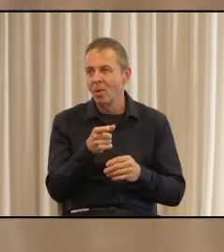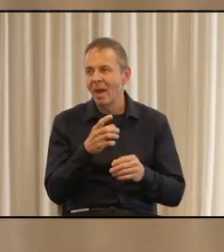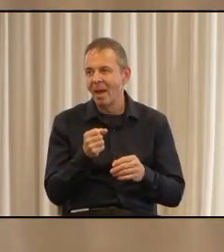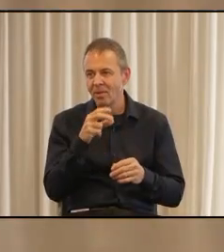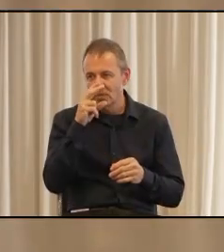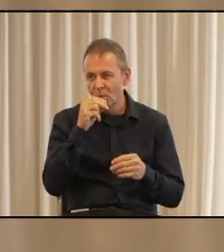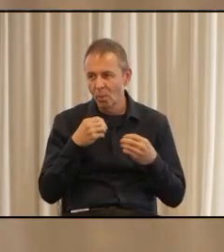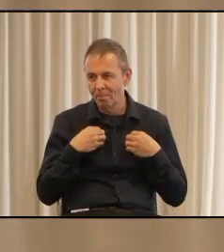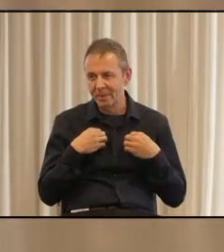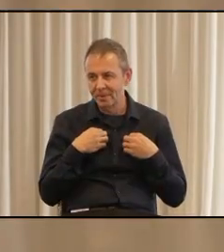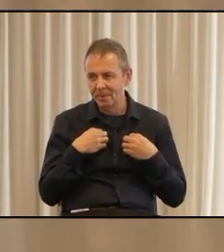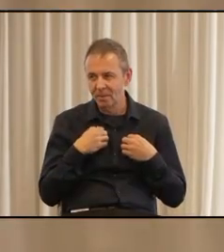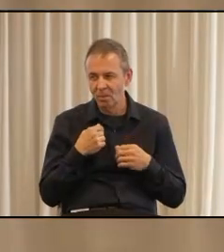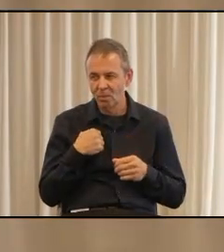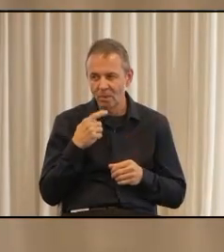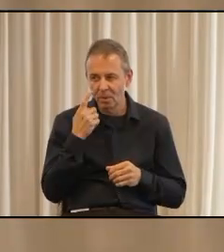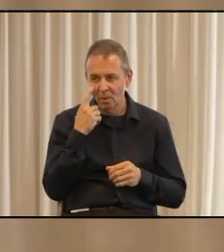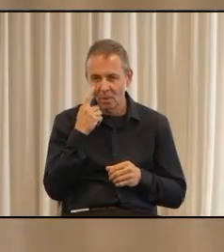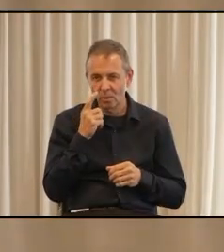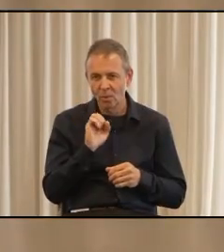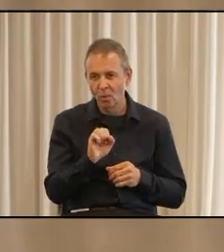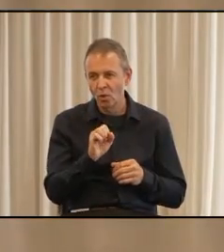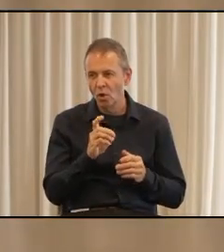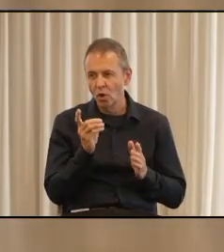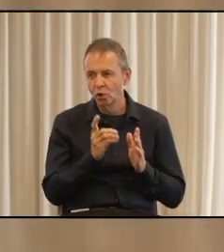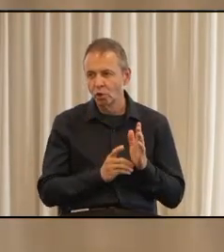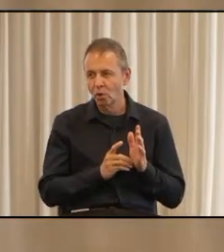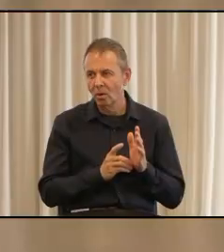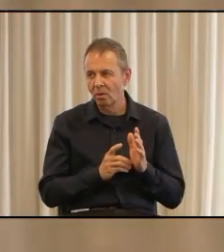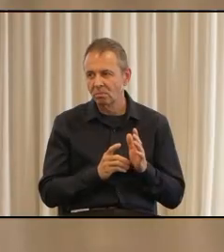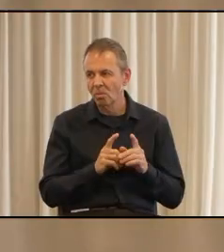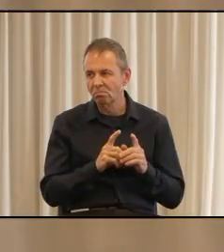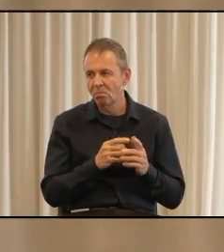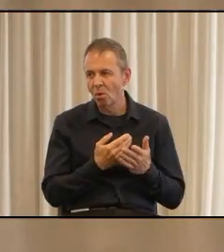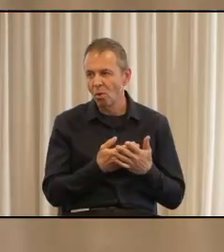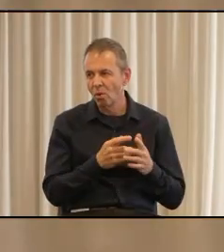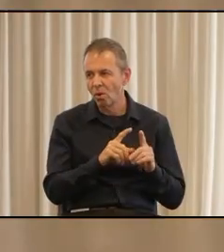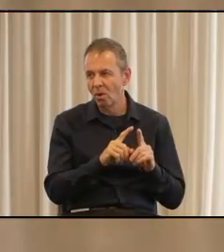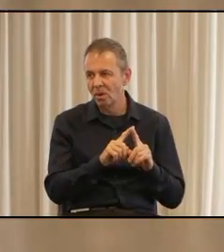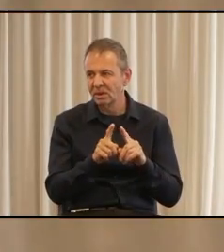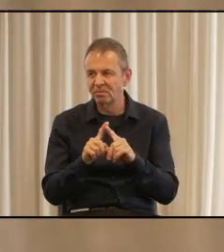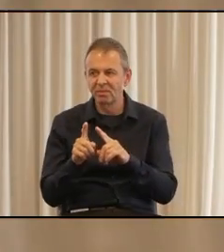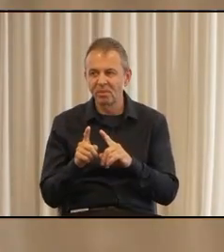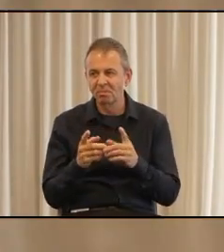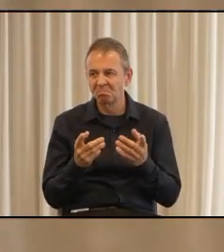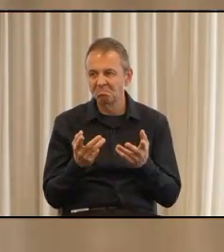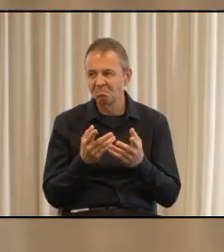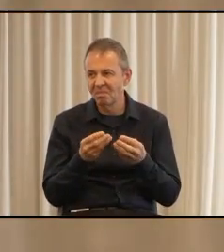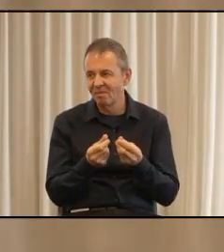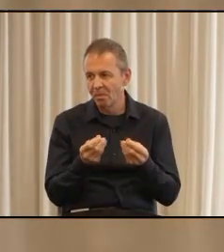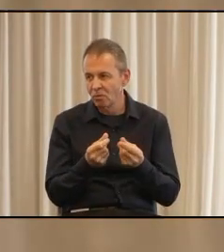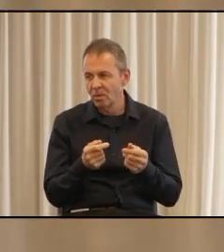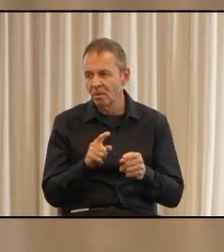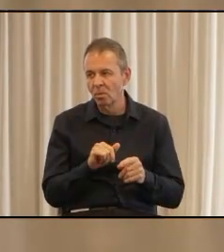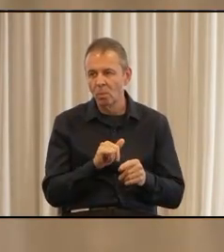Frankie, where we are looking at some of her designs being used on different applications, whether that's fabric or other